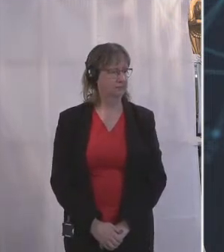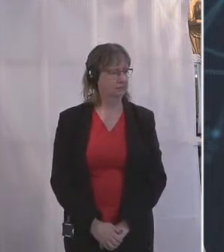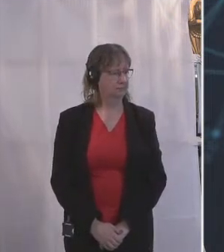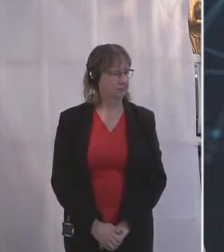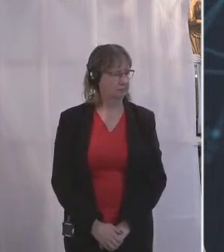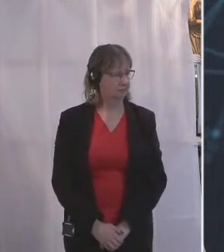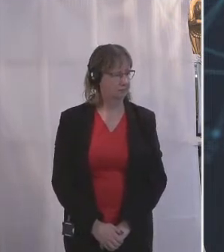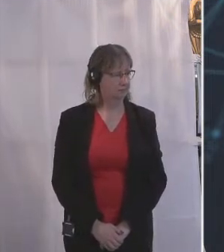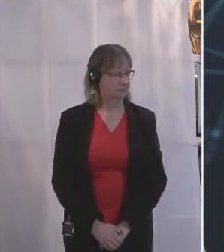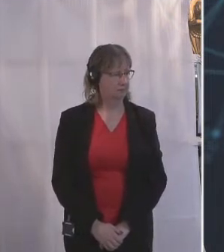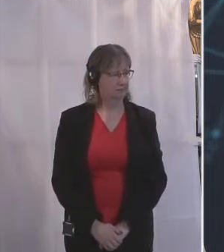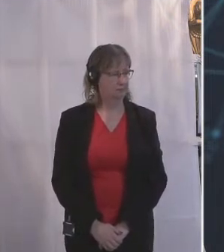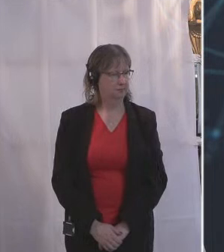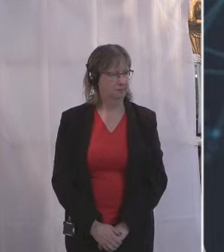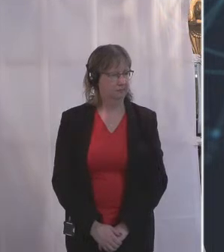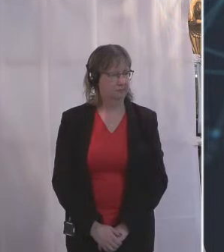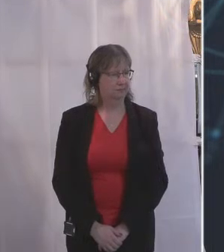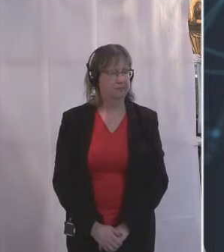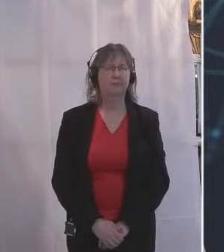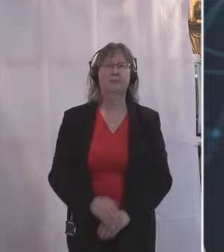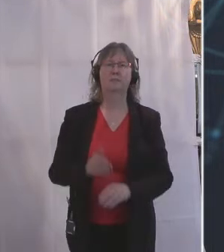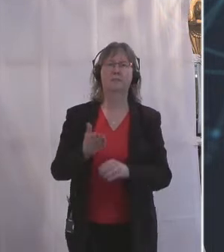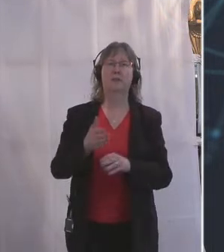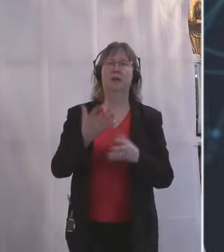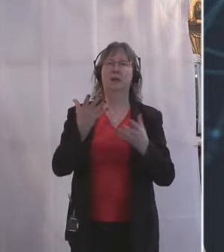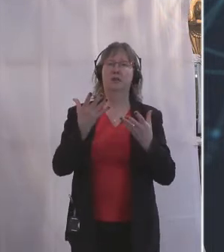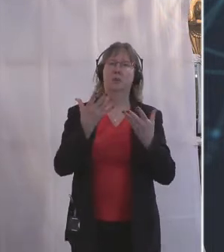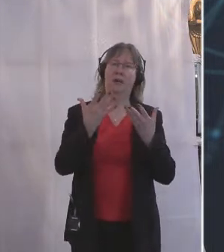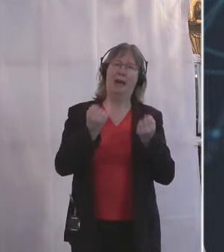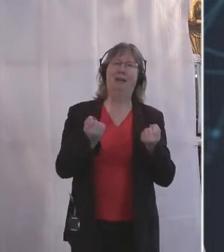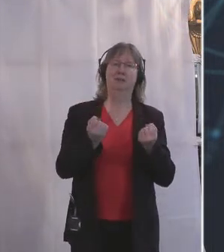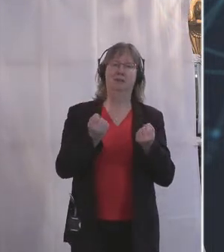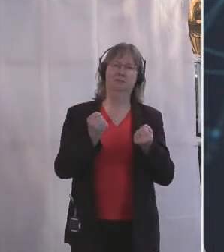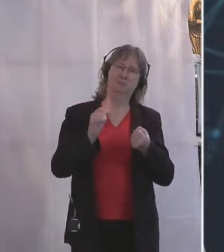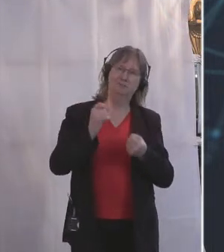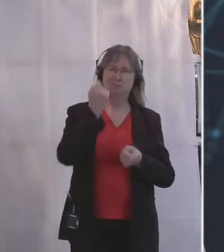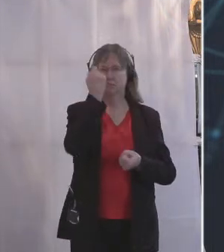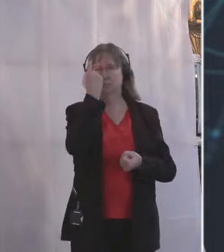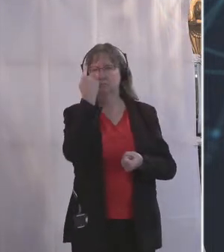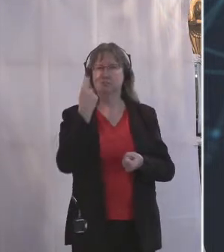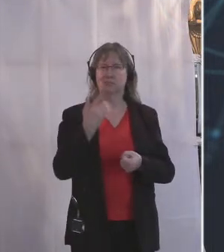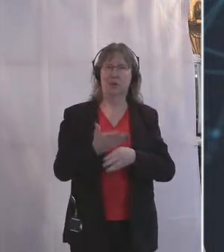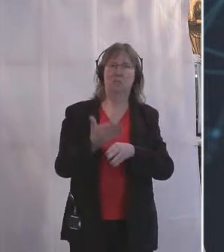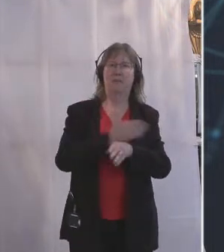innovation, I had a little prototype, and